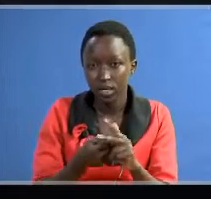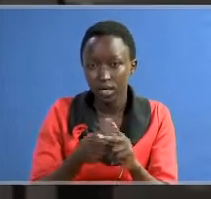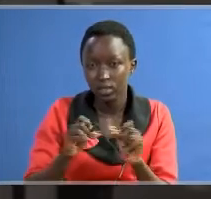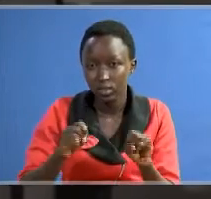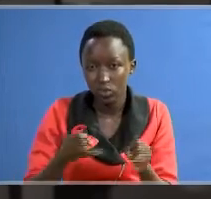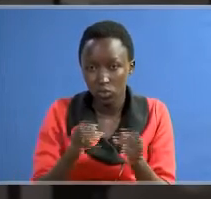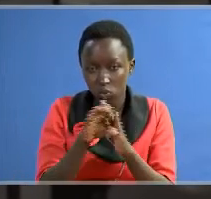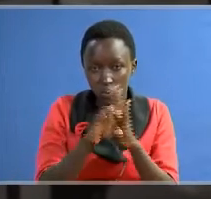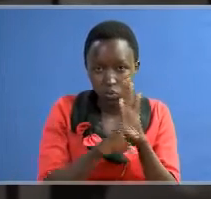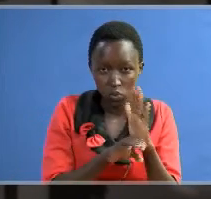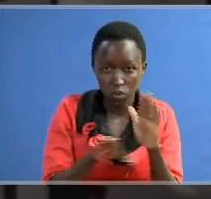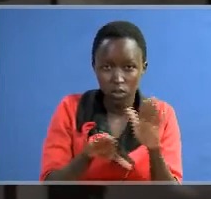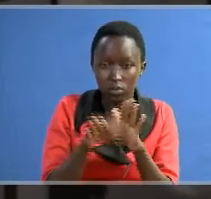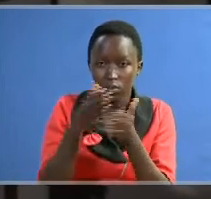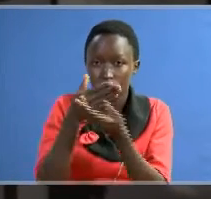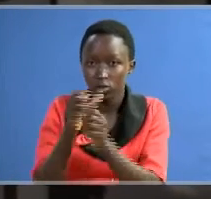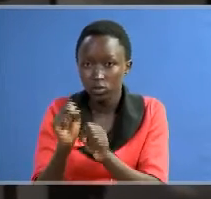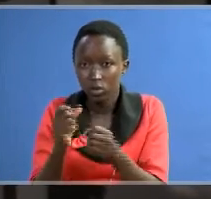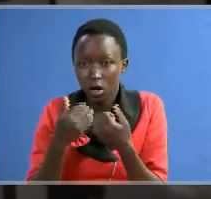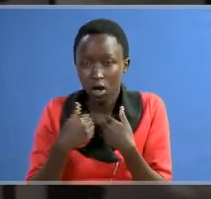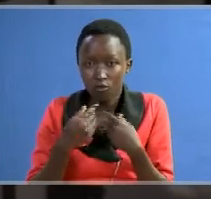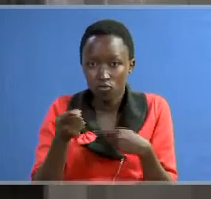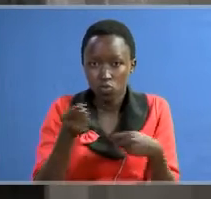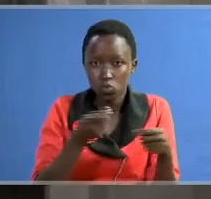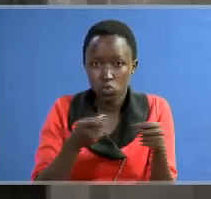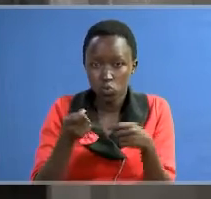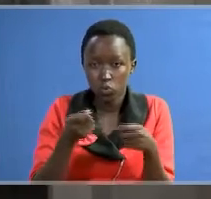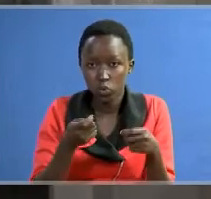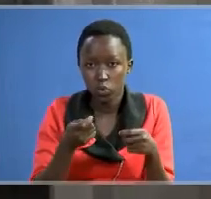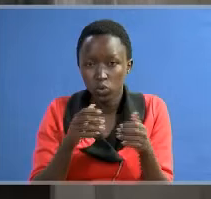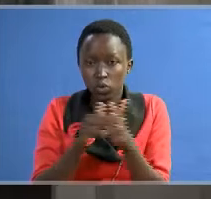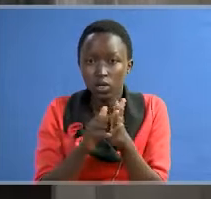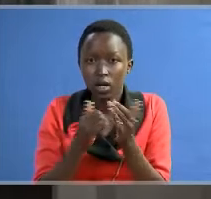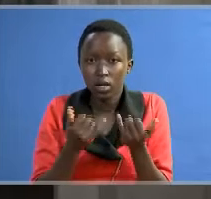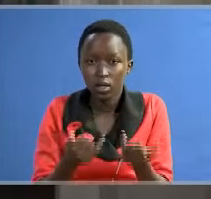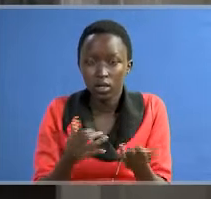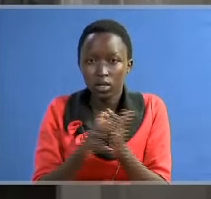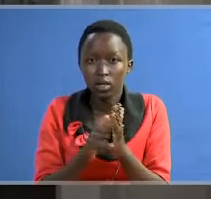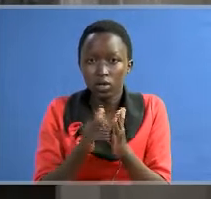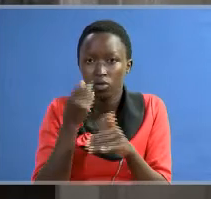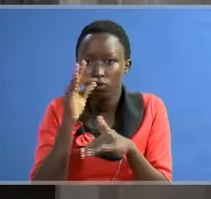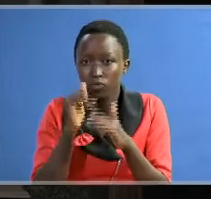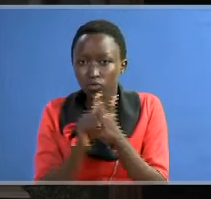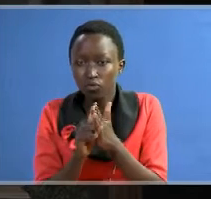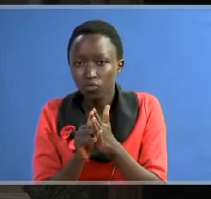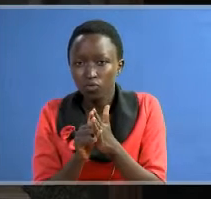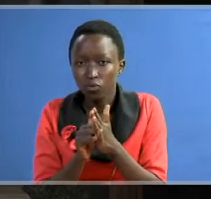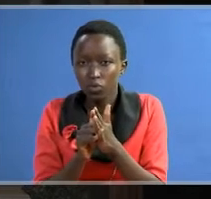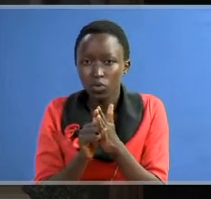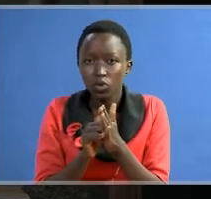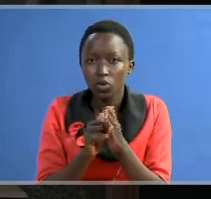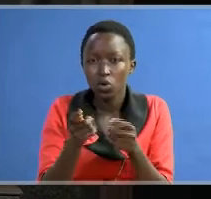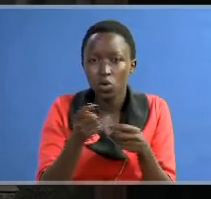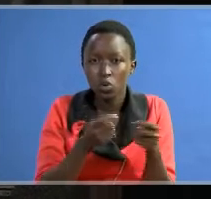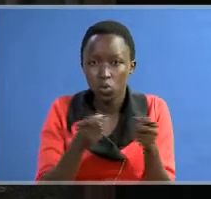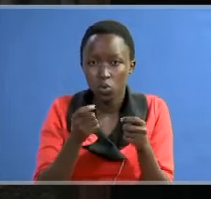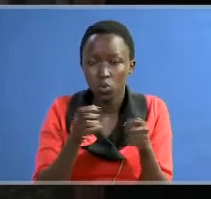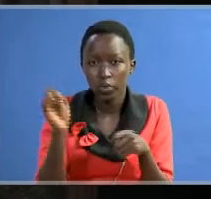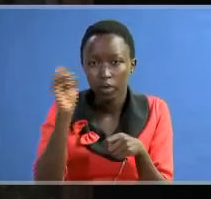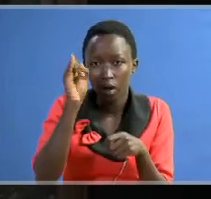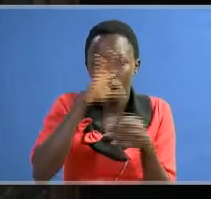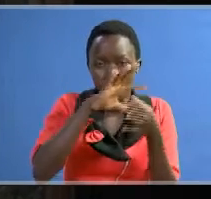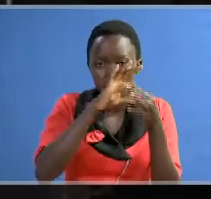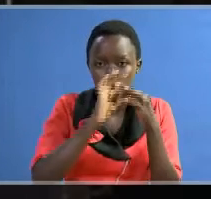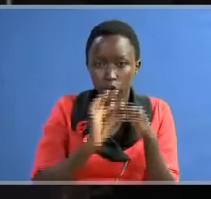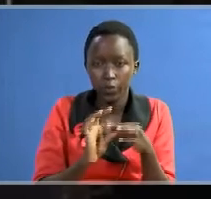mpya na ofisi ya naibu wa rais kuchukua wadhifa wa makamu wa rais, sasa ukumbi wa archives unadhibitiwa na wizara ya sanaa na